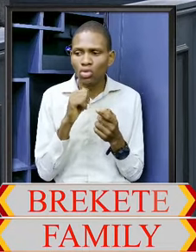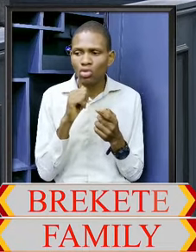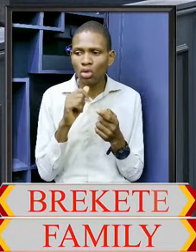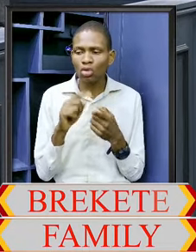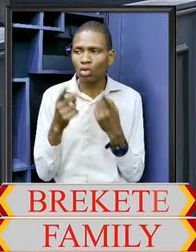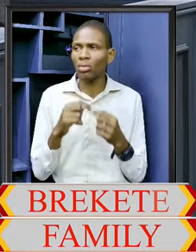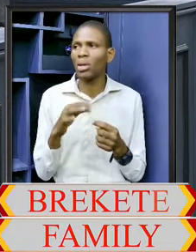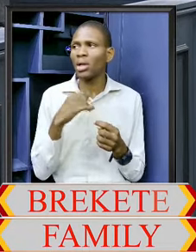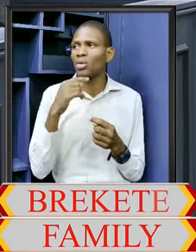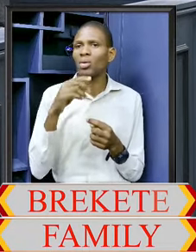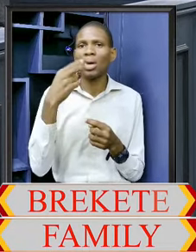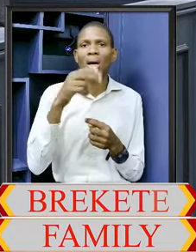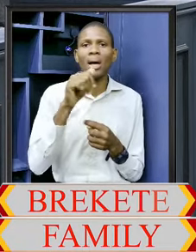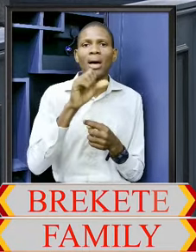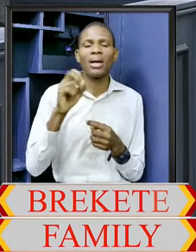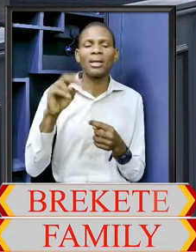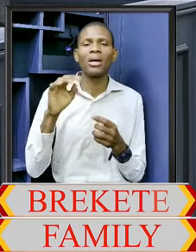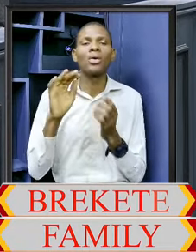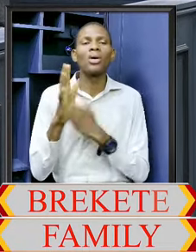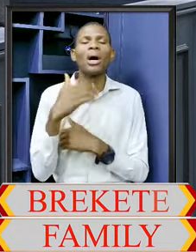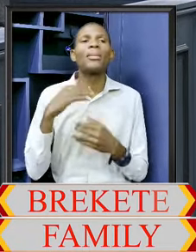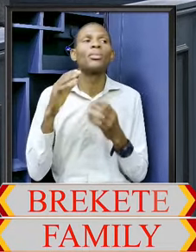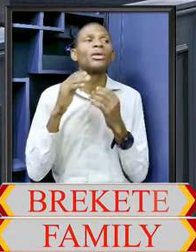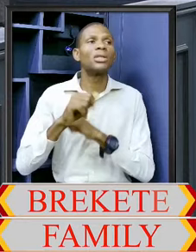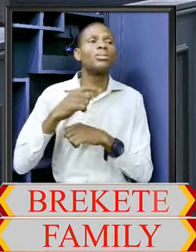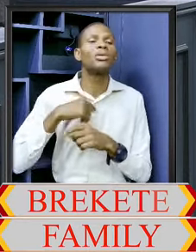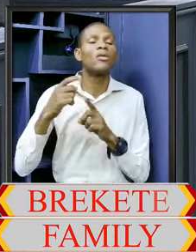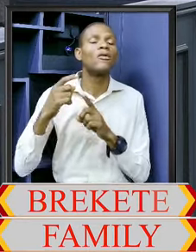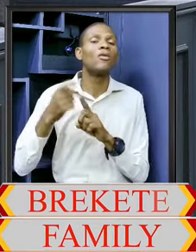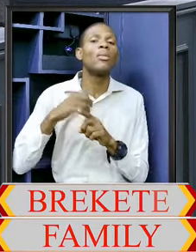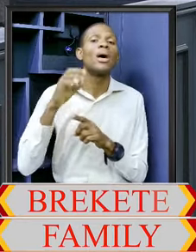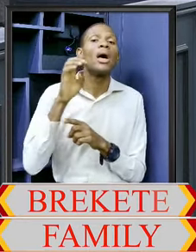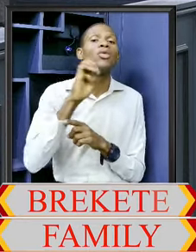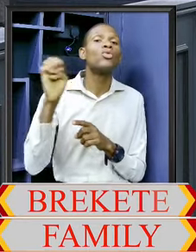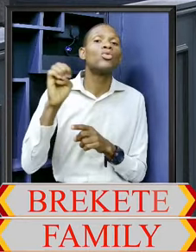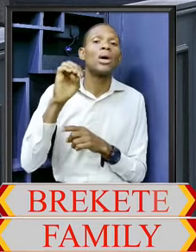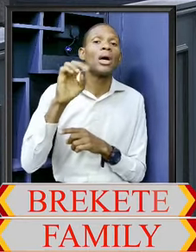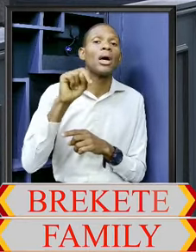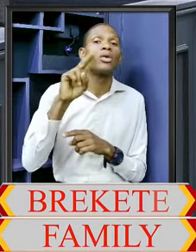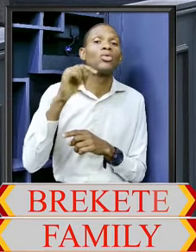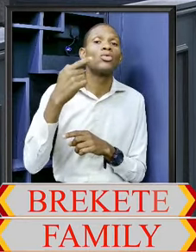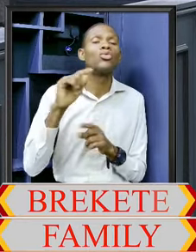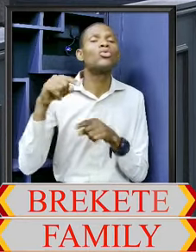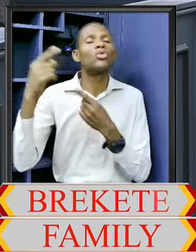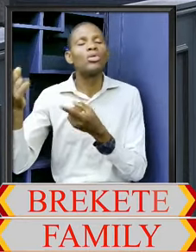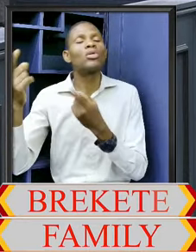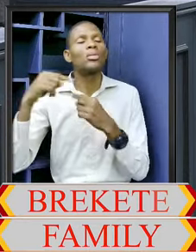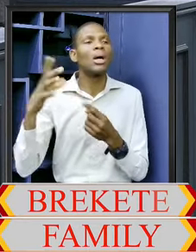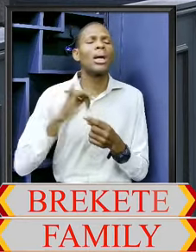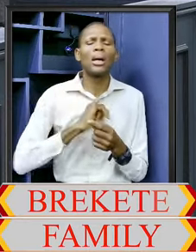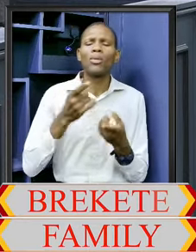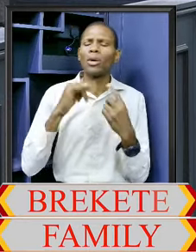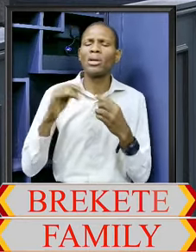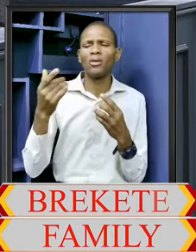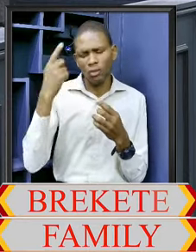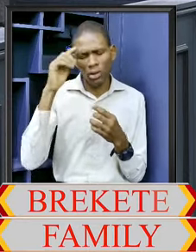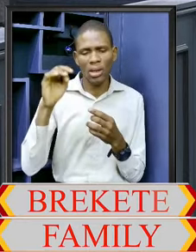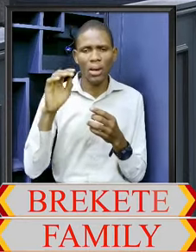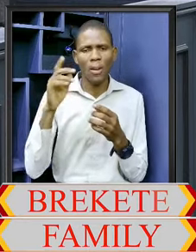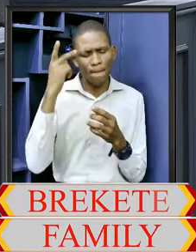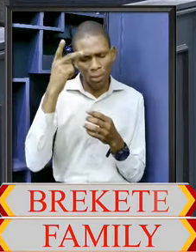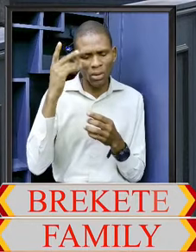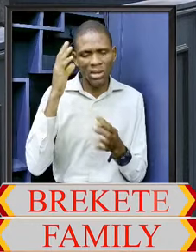said, God has been protecting me from Enugu here and go back. And I'm coming for a purpose. And